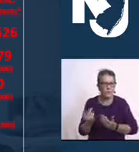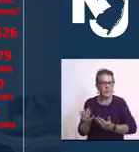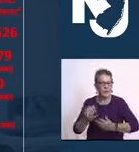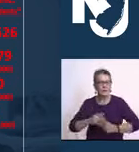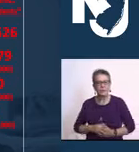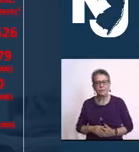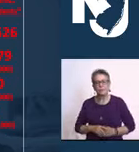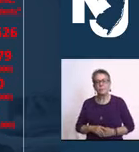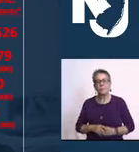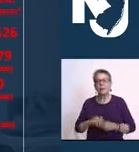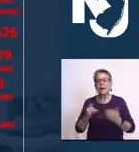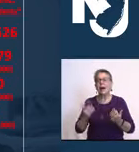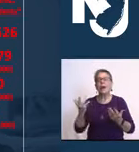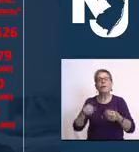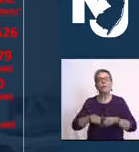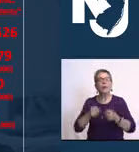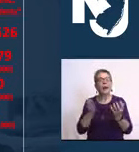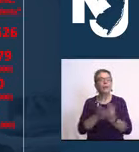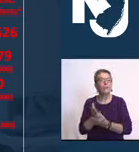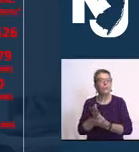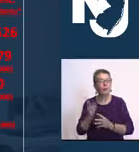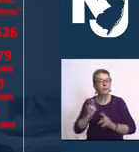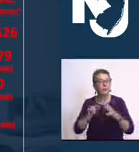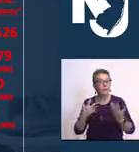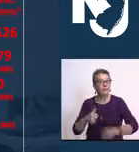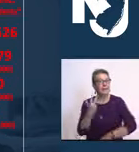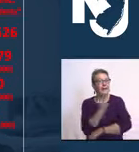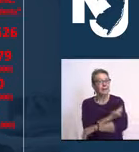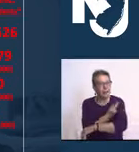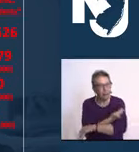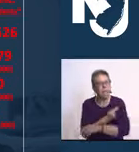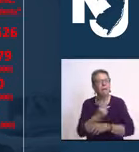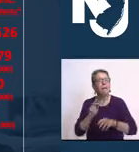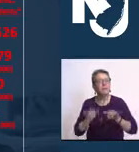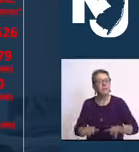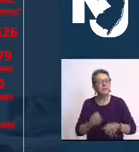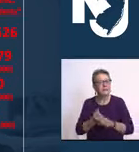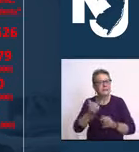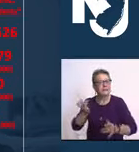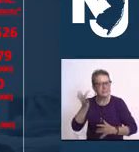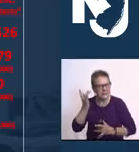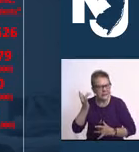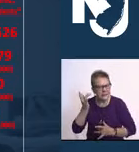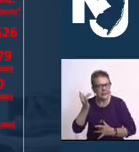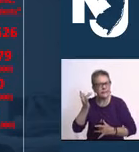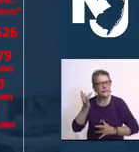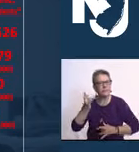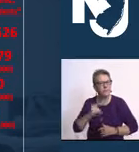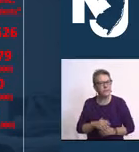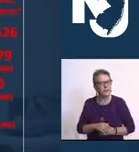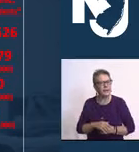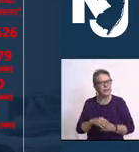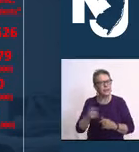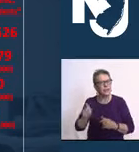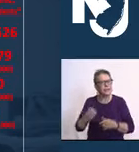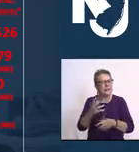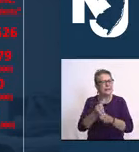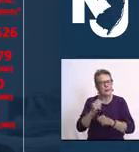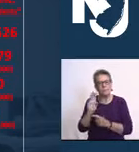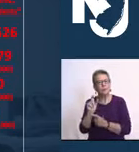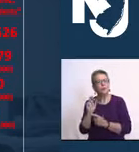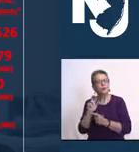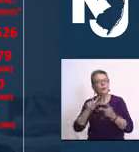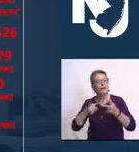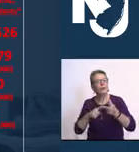also, again, highlights the importance of getting your booster shot. You get 3 categories of people here. This is from December 26th through